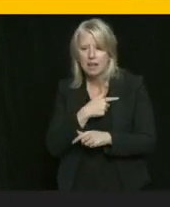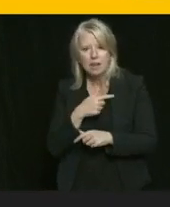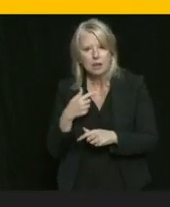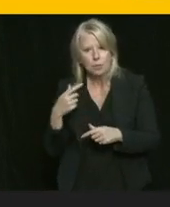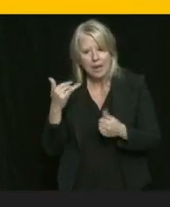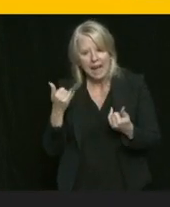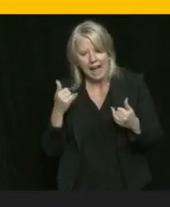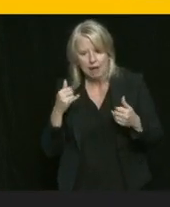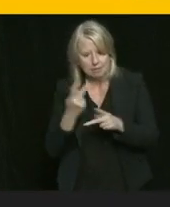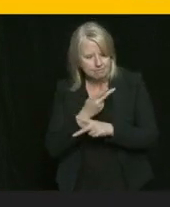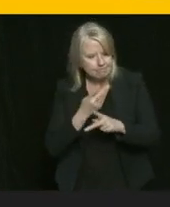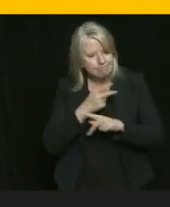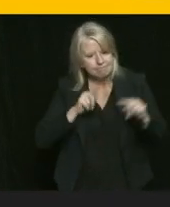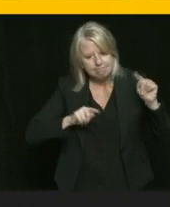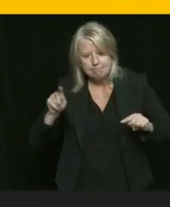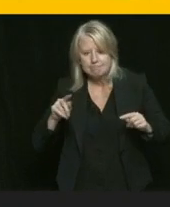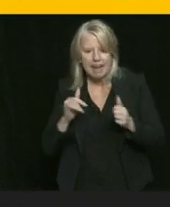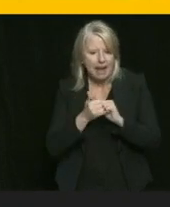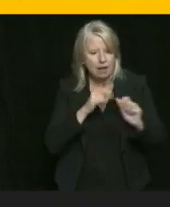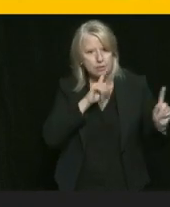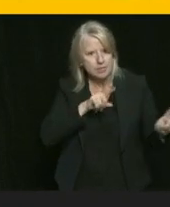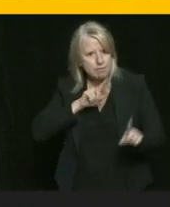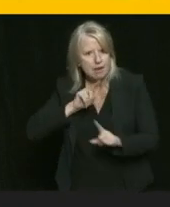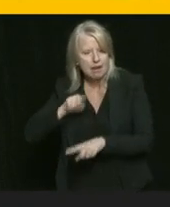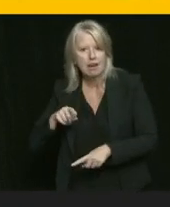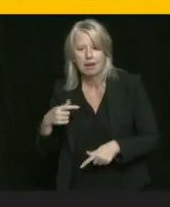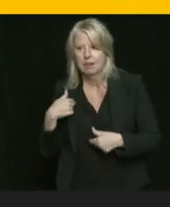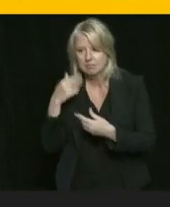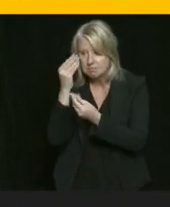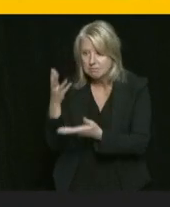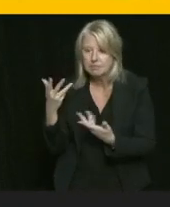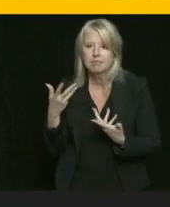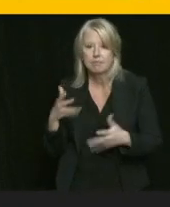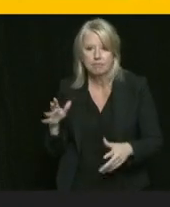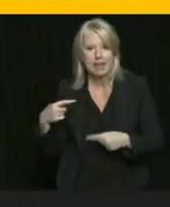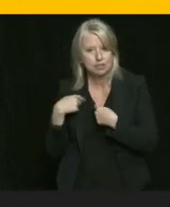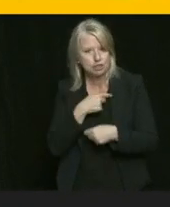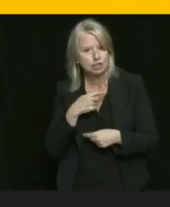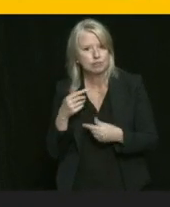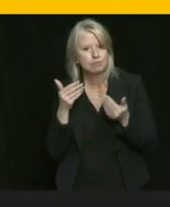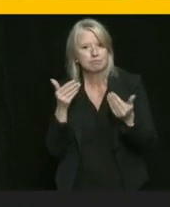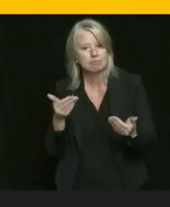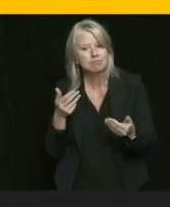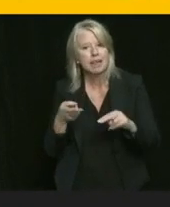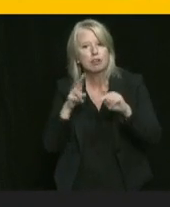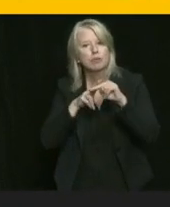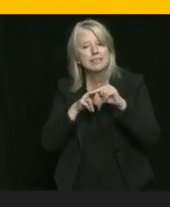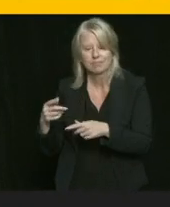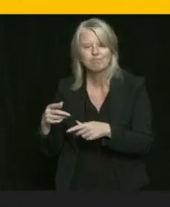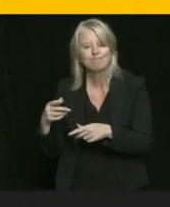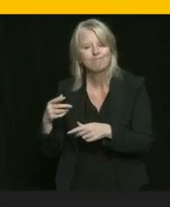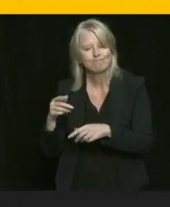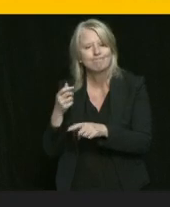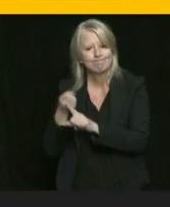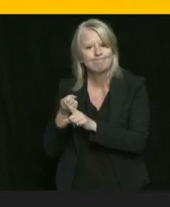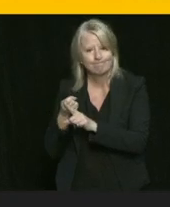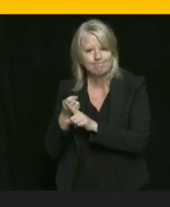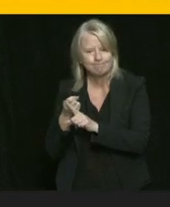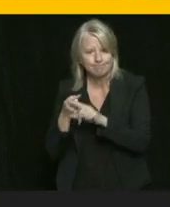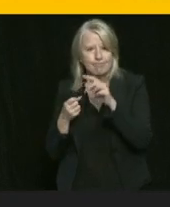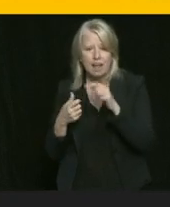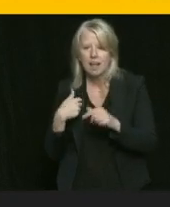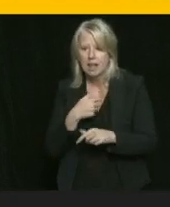of actions. As I've said, we've moved forward on increasing the access to prescription. We are looking at